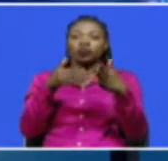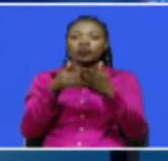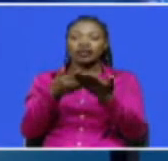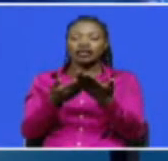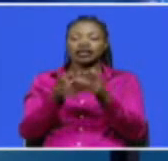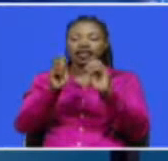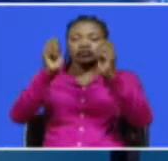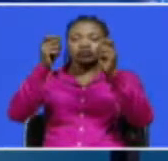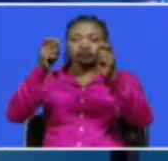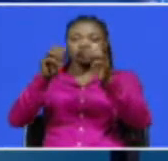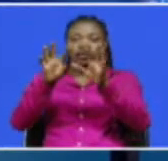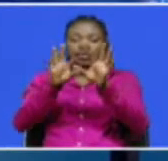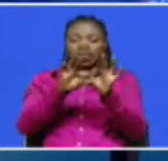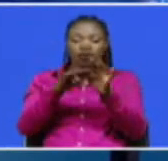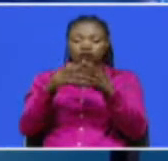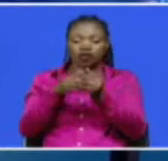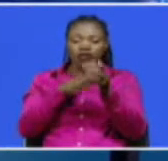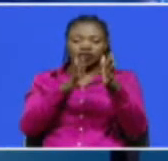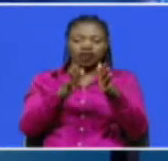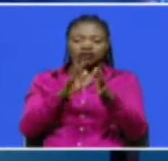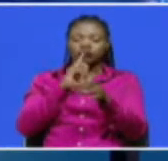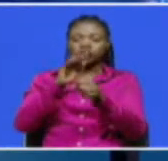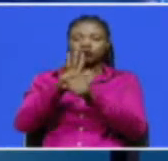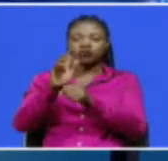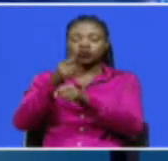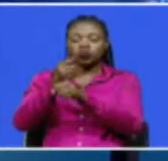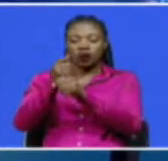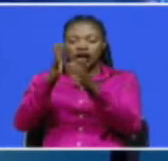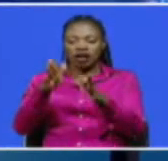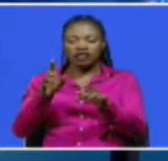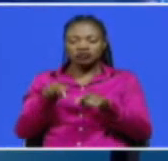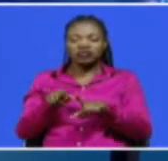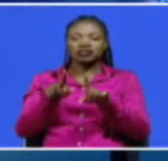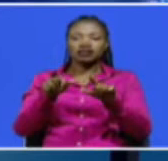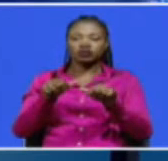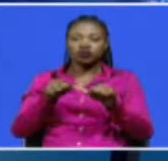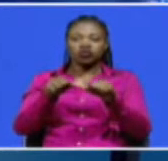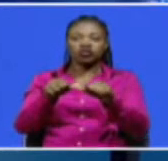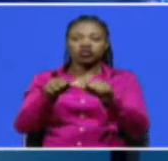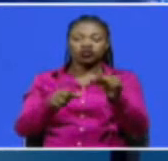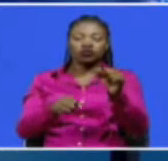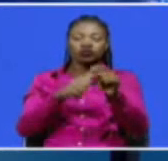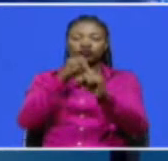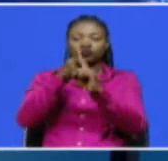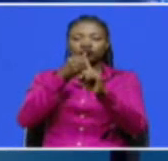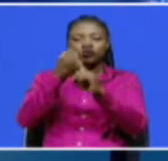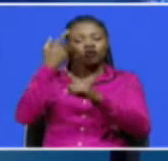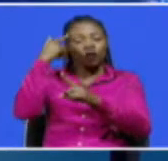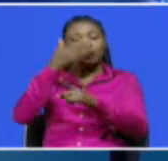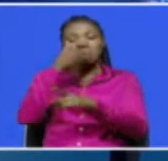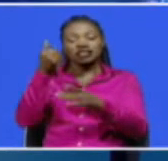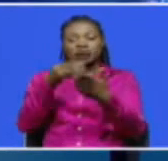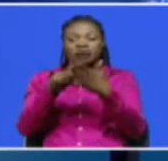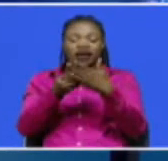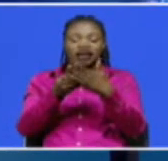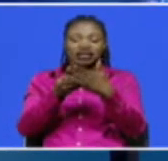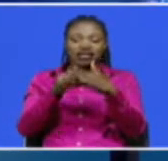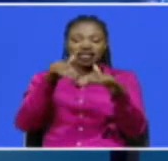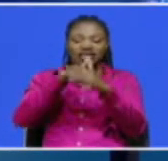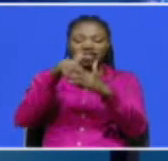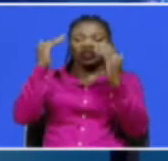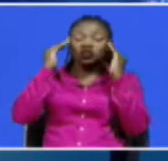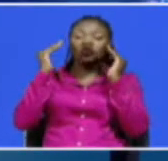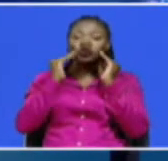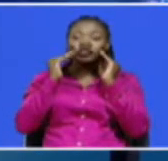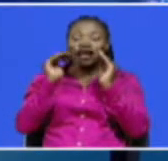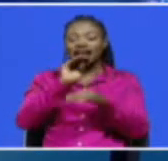slow. Union leaders have assured workers that they're ready to push for better remuneration through corridors of justice and ask them